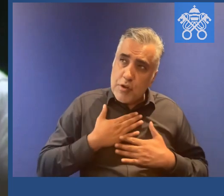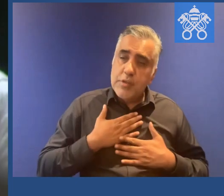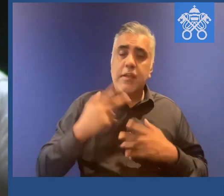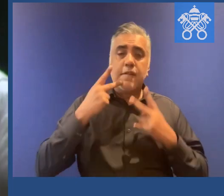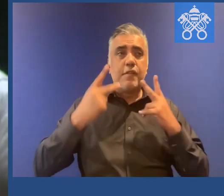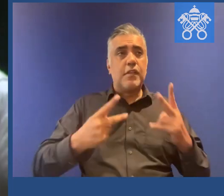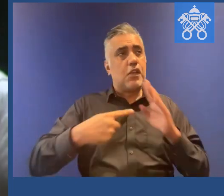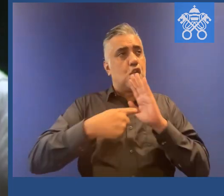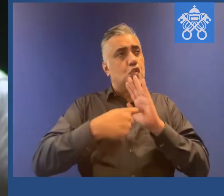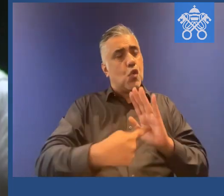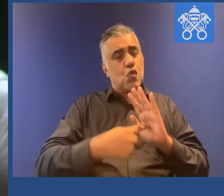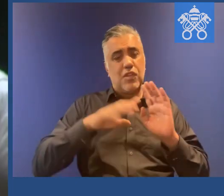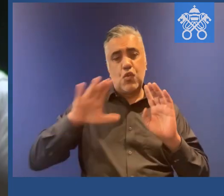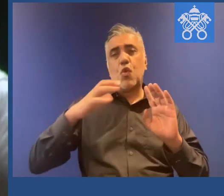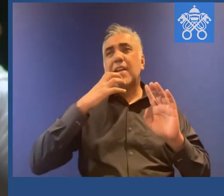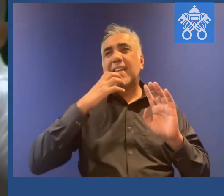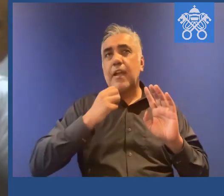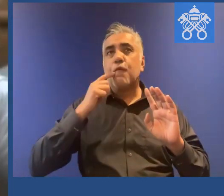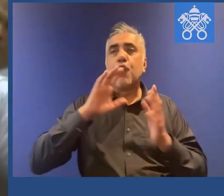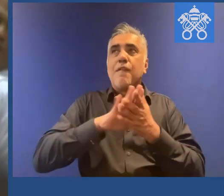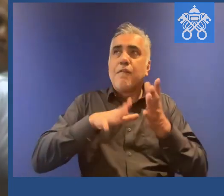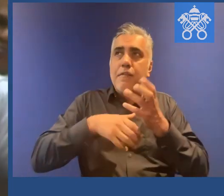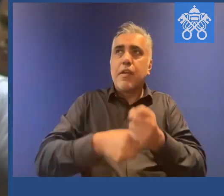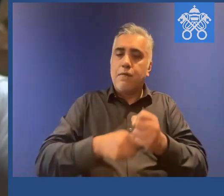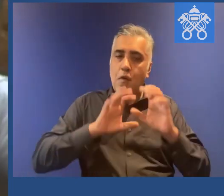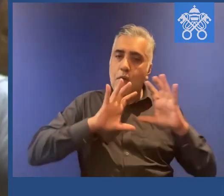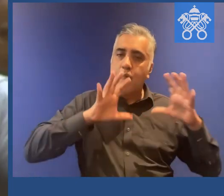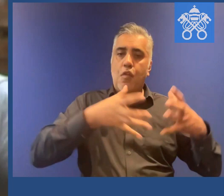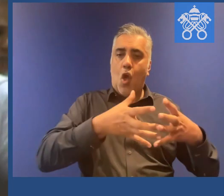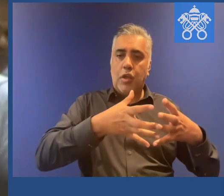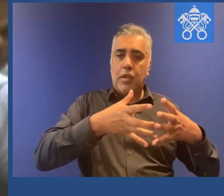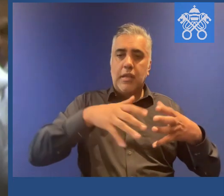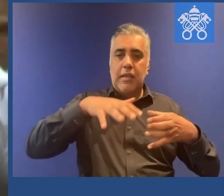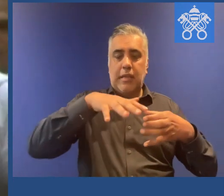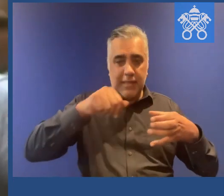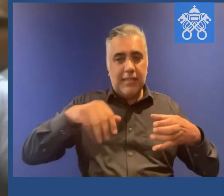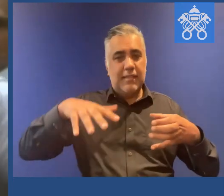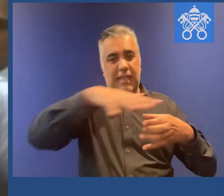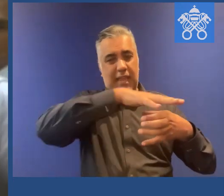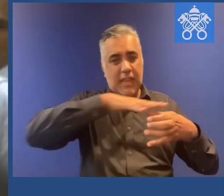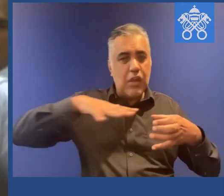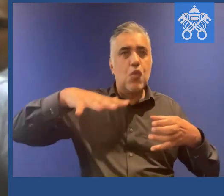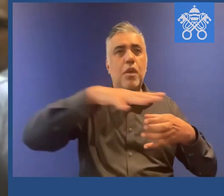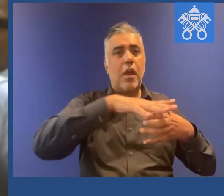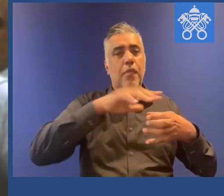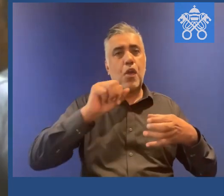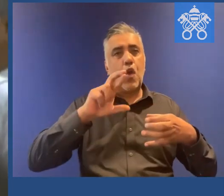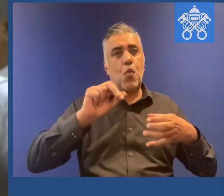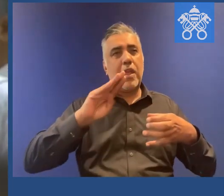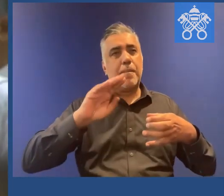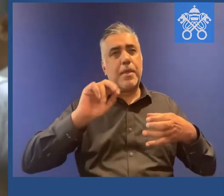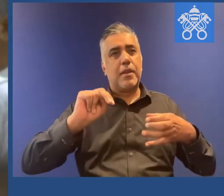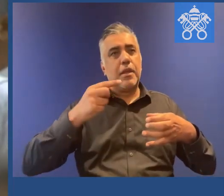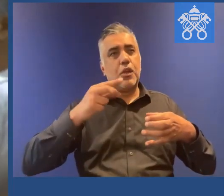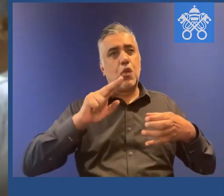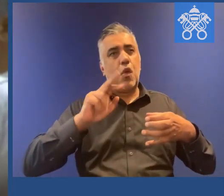gracious visit shows your care for your faithful flock in the region of the Arabian Gulf, and we feel